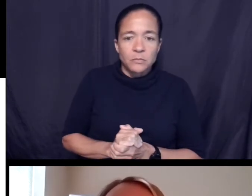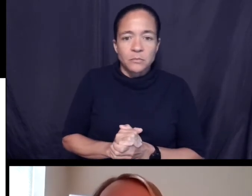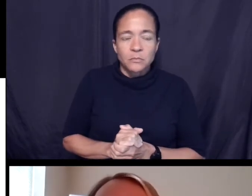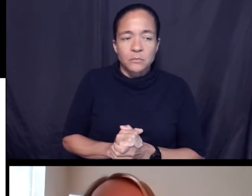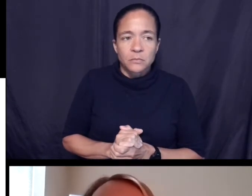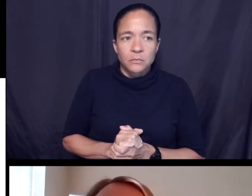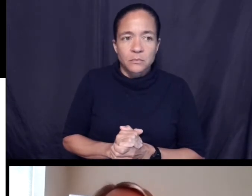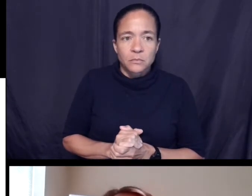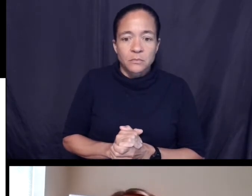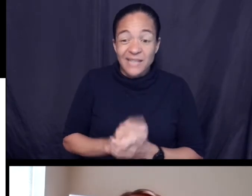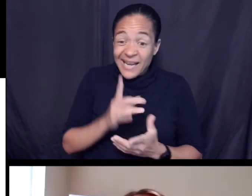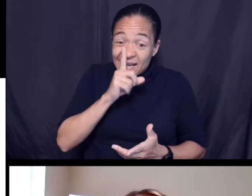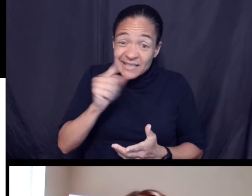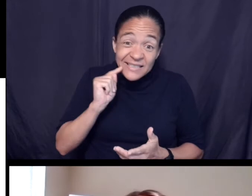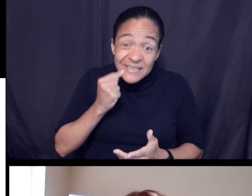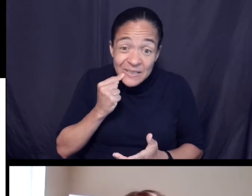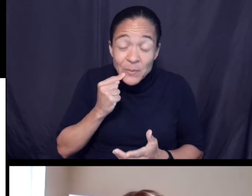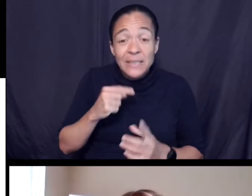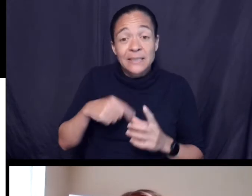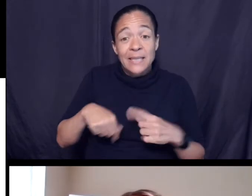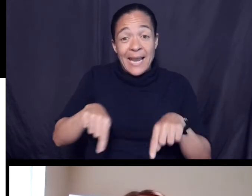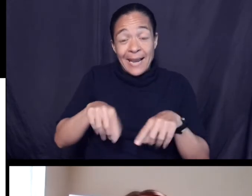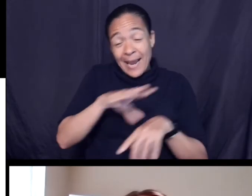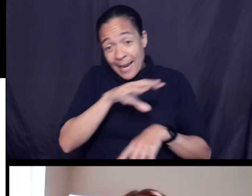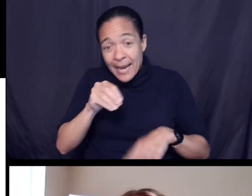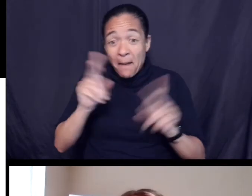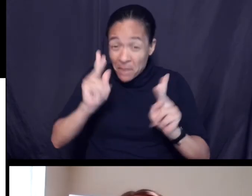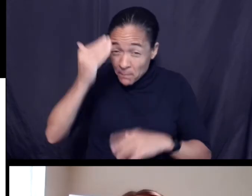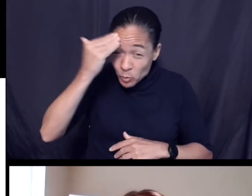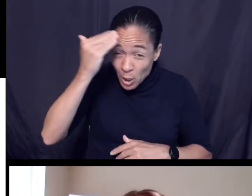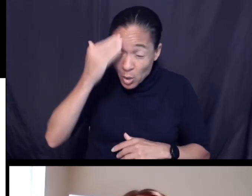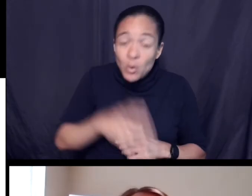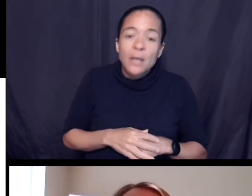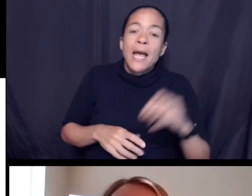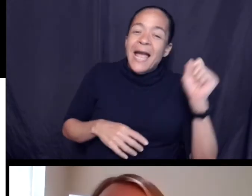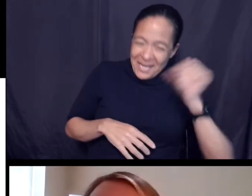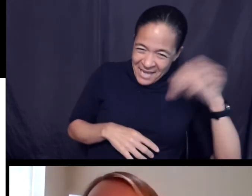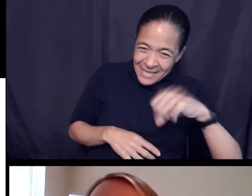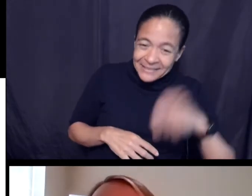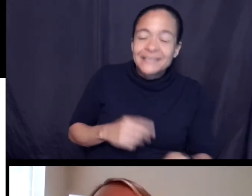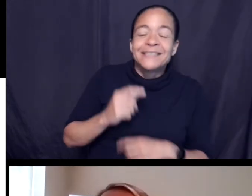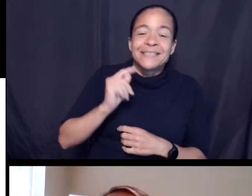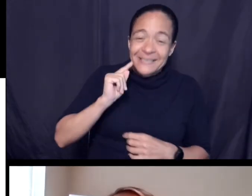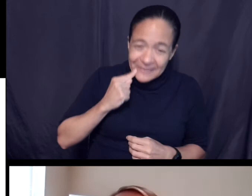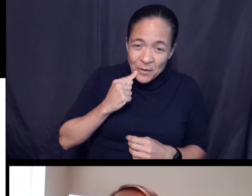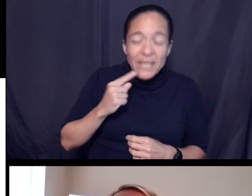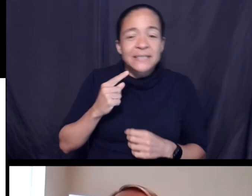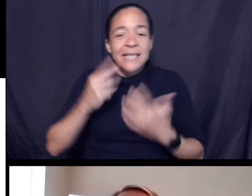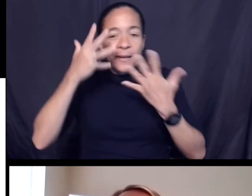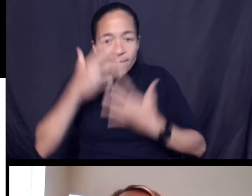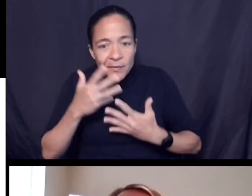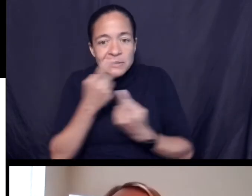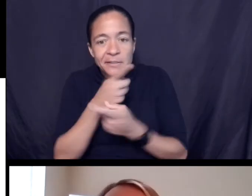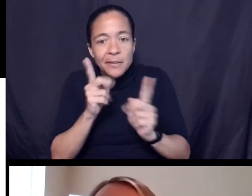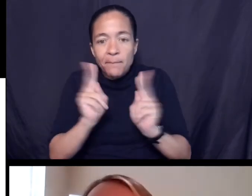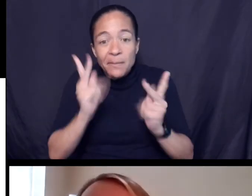So how big of a deal is this, and do people know about it? Well, it's a big deal, and no, people don't know about it, unfortunately. So